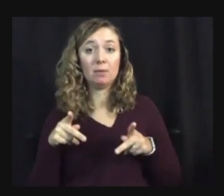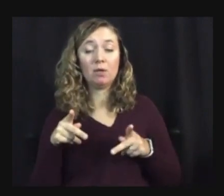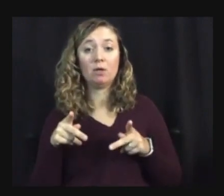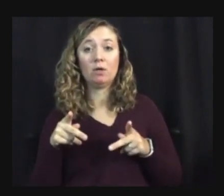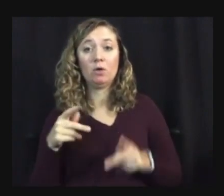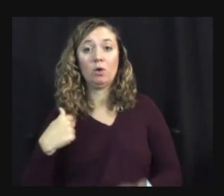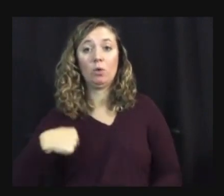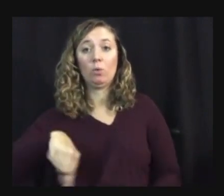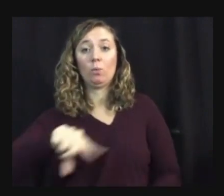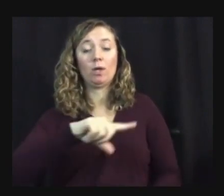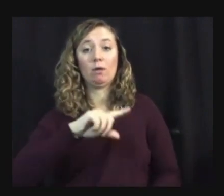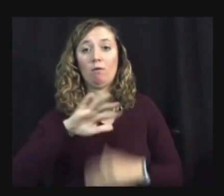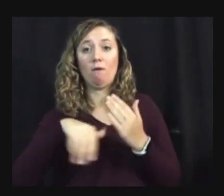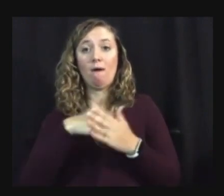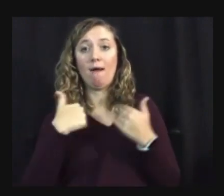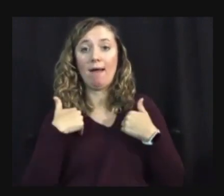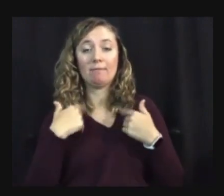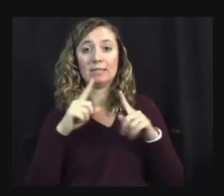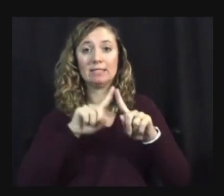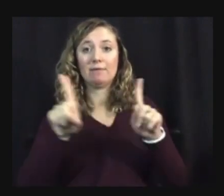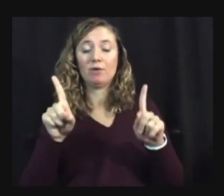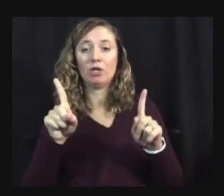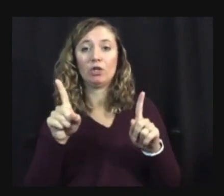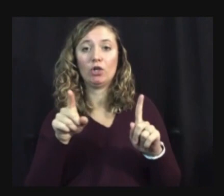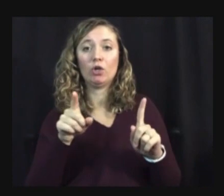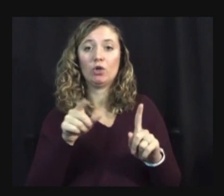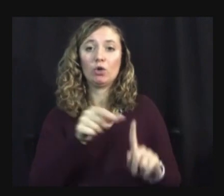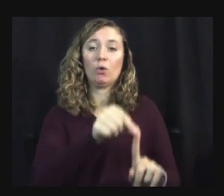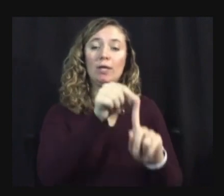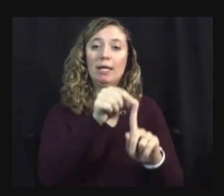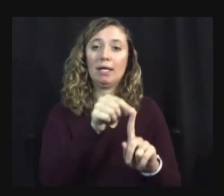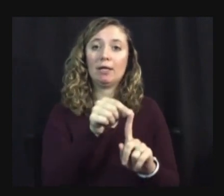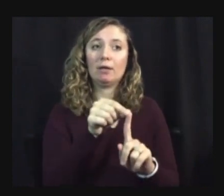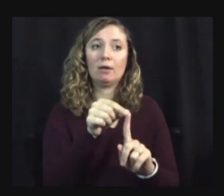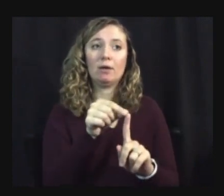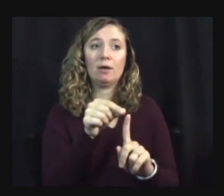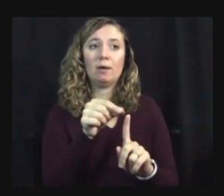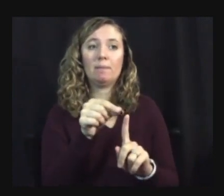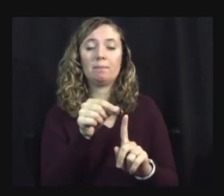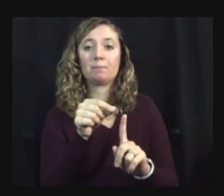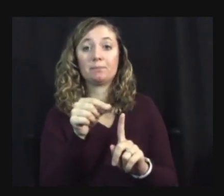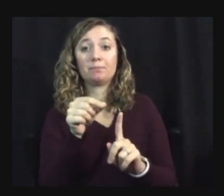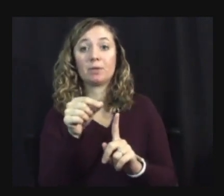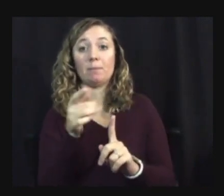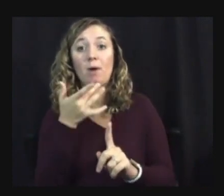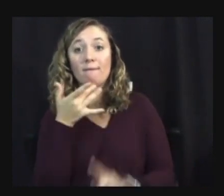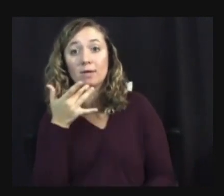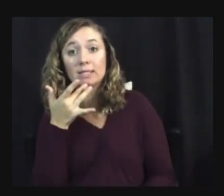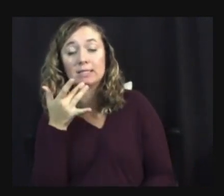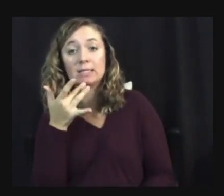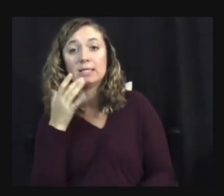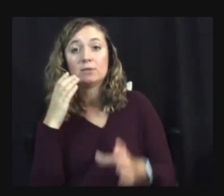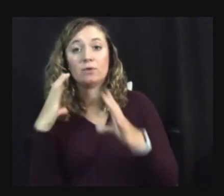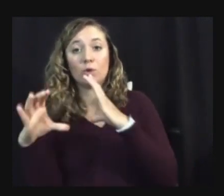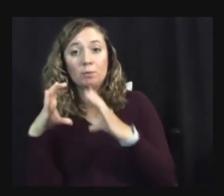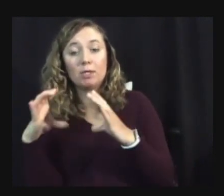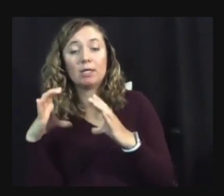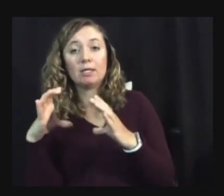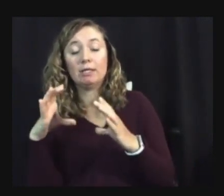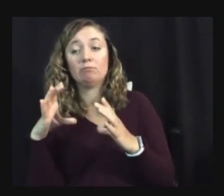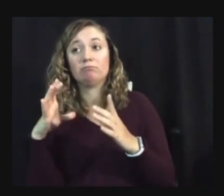all have different unique communication preferences. It took us a while to prepare for this presentation